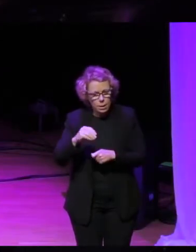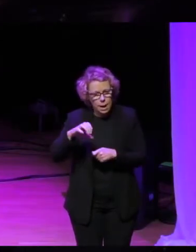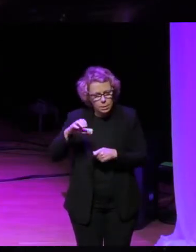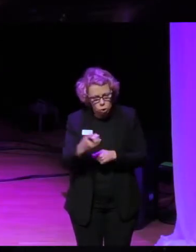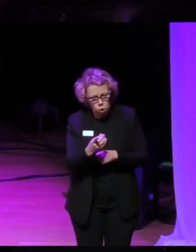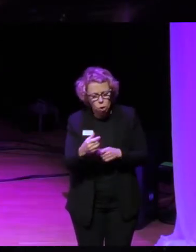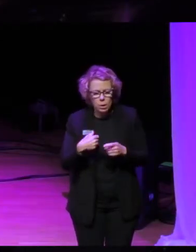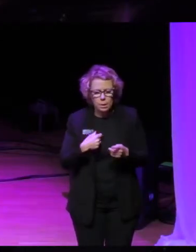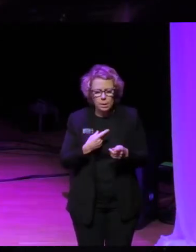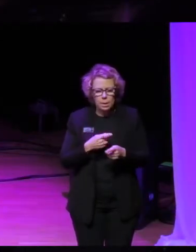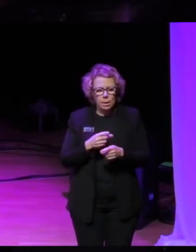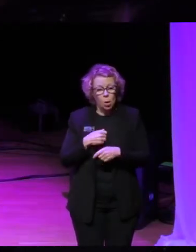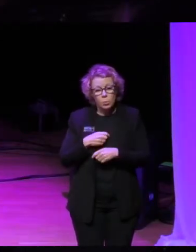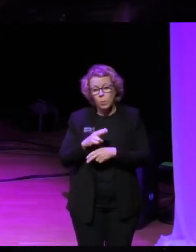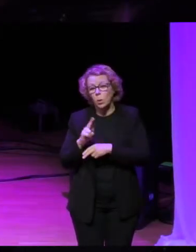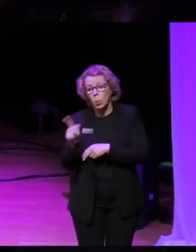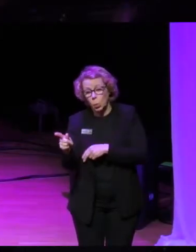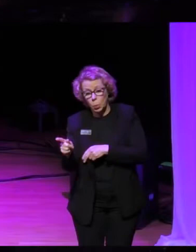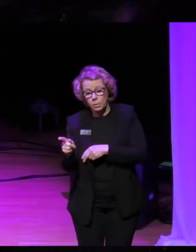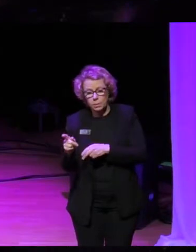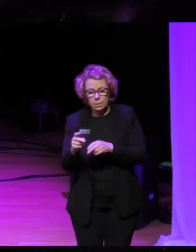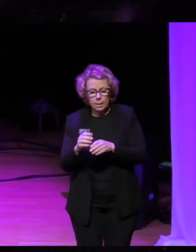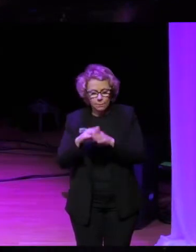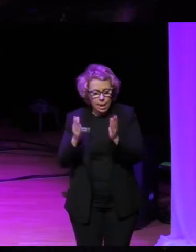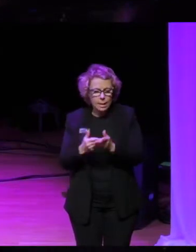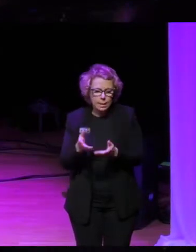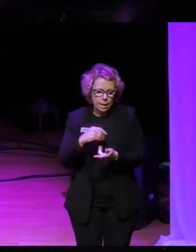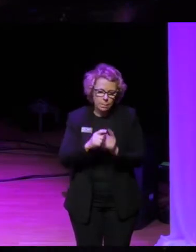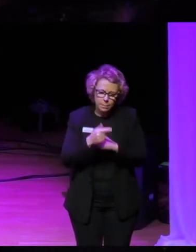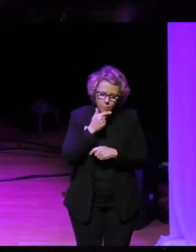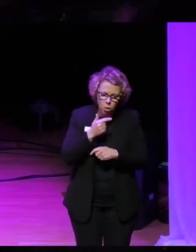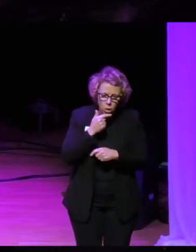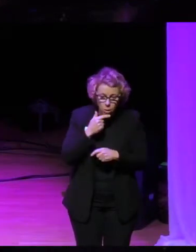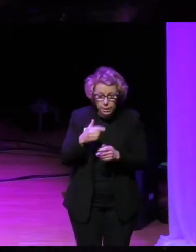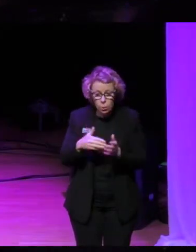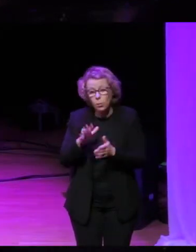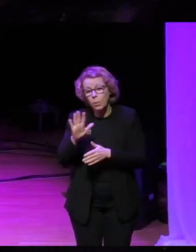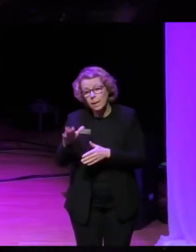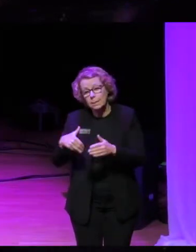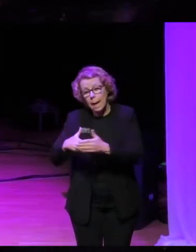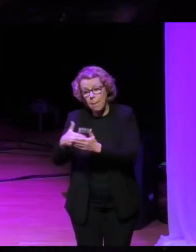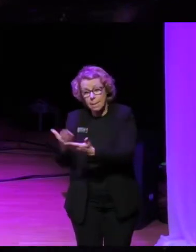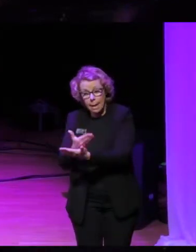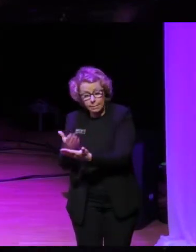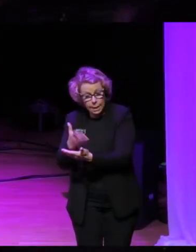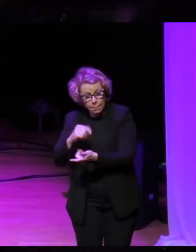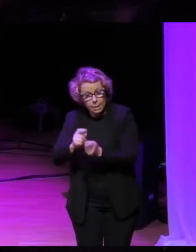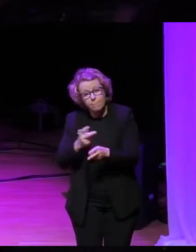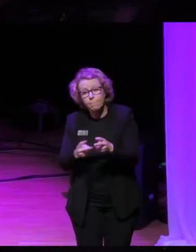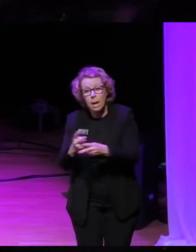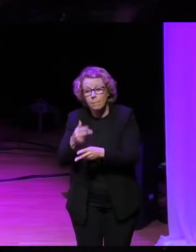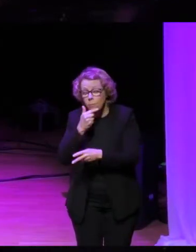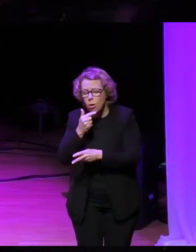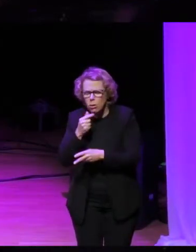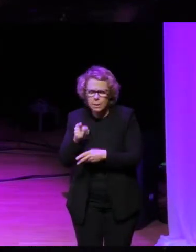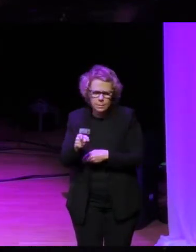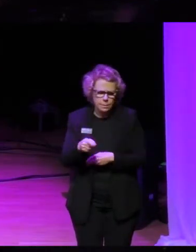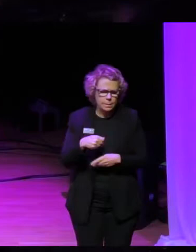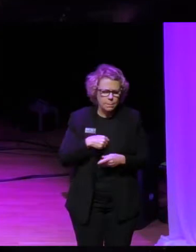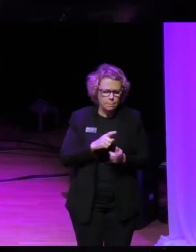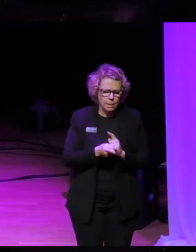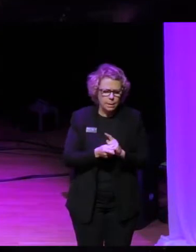gets out into the world, can be very dangerous for them, including in the countries that they've come from. So, you know, I think that's